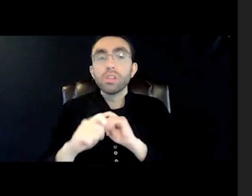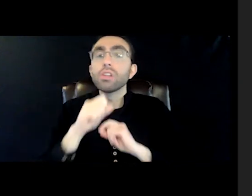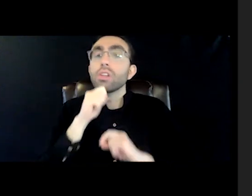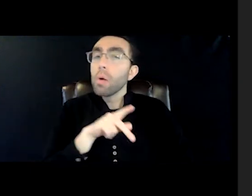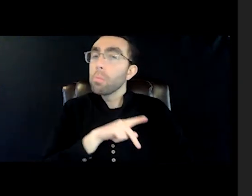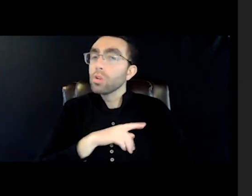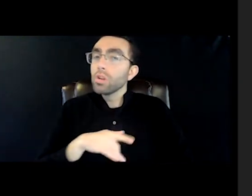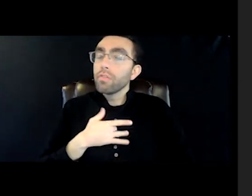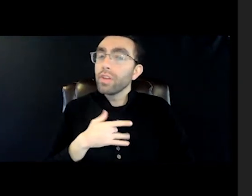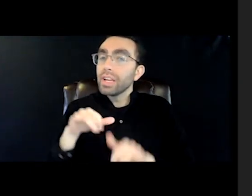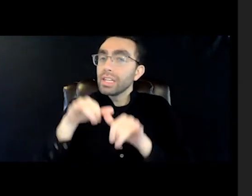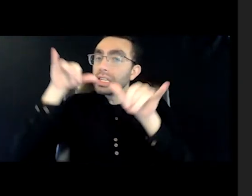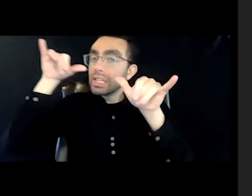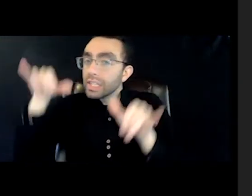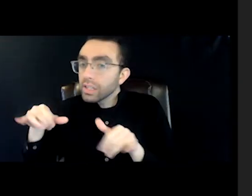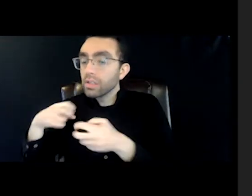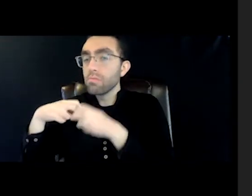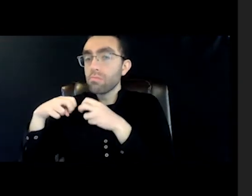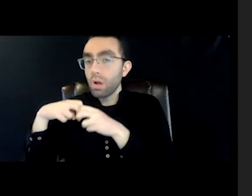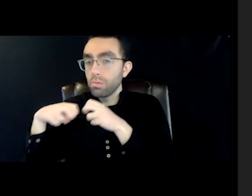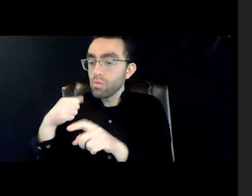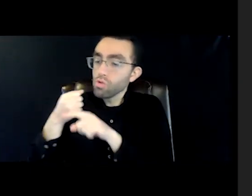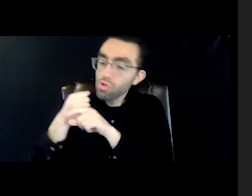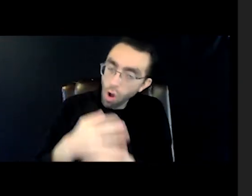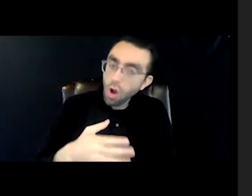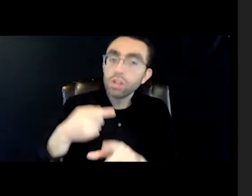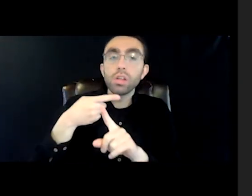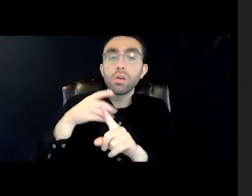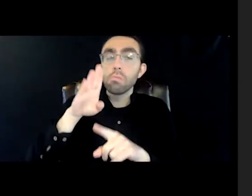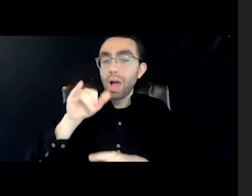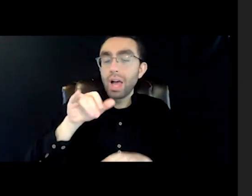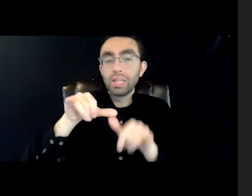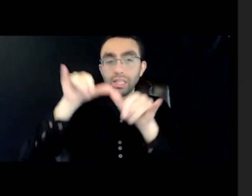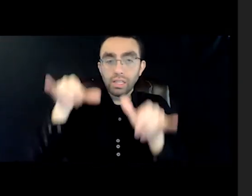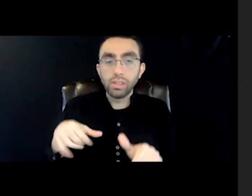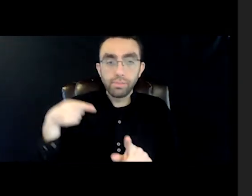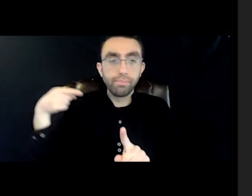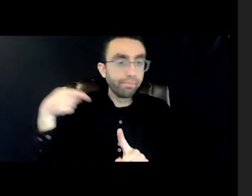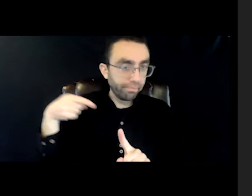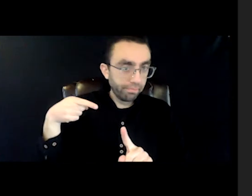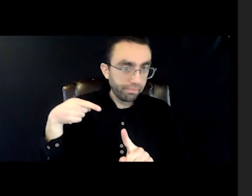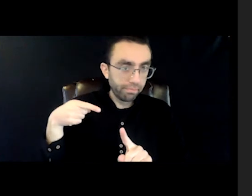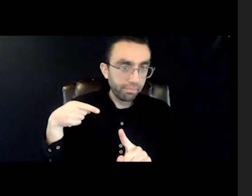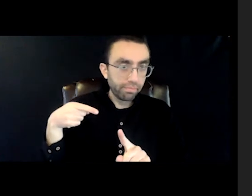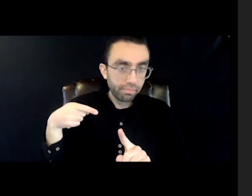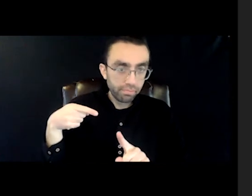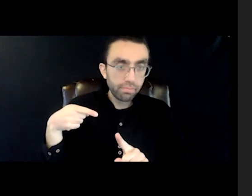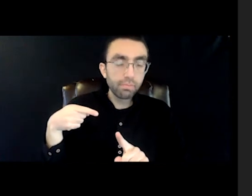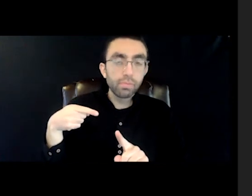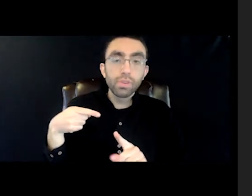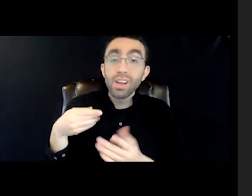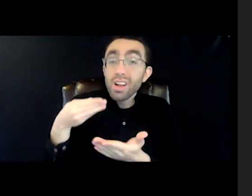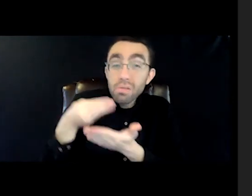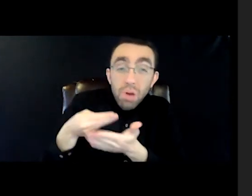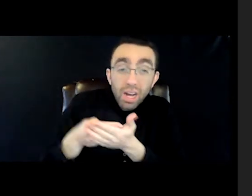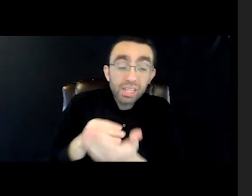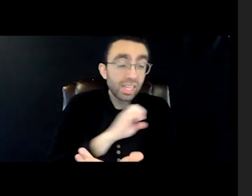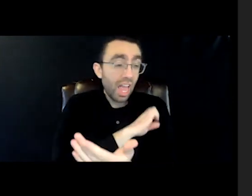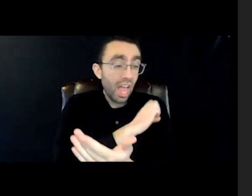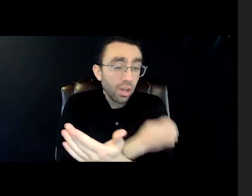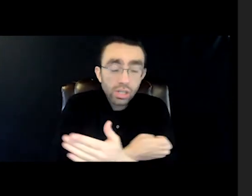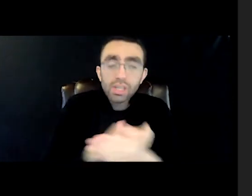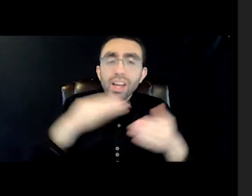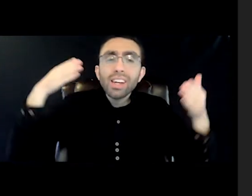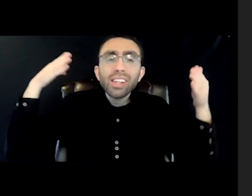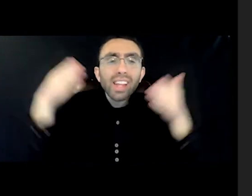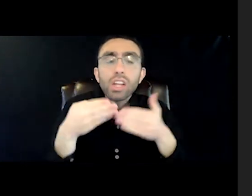systemic issue caused by systemic problems. And so a lot of money and energy and